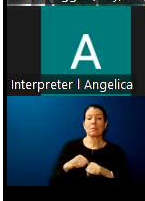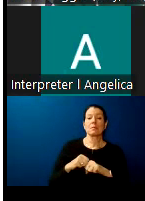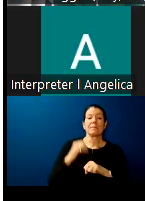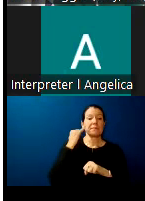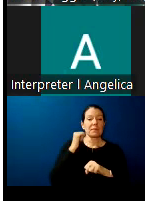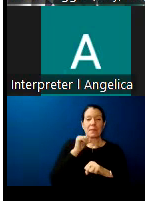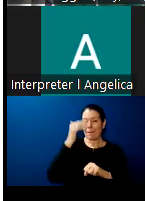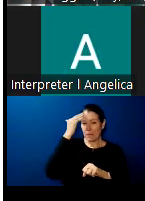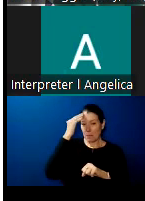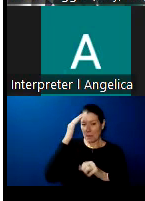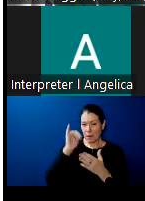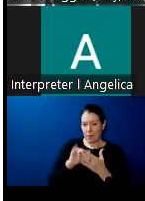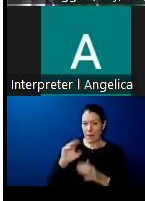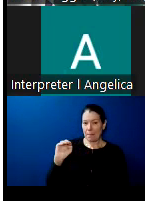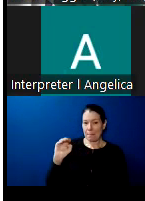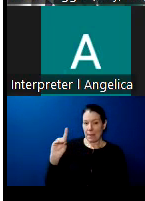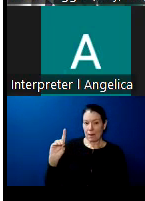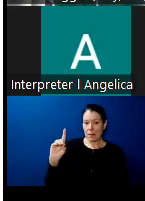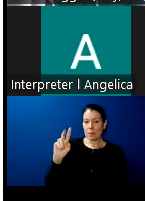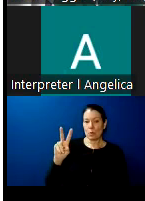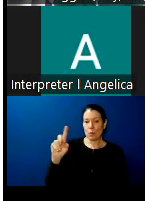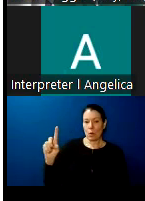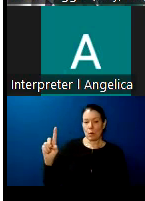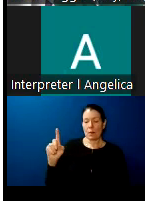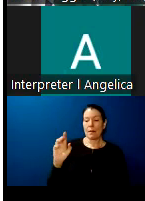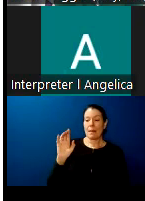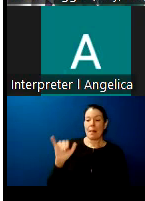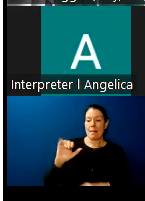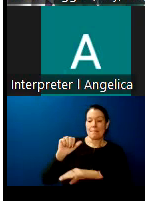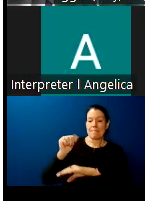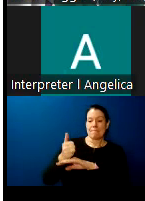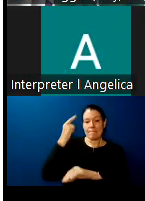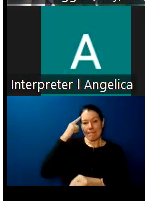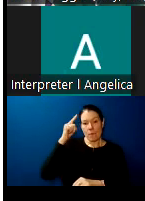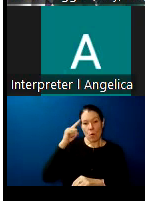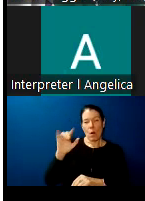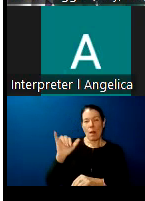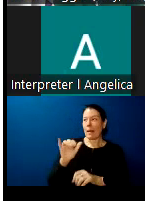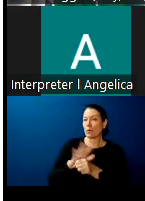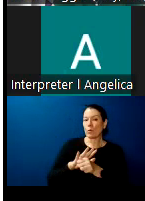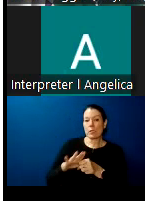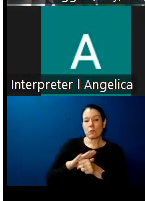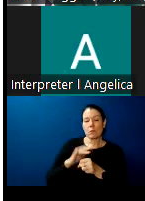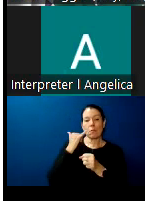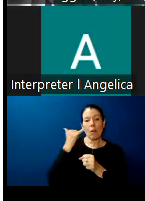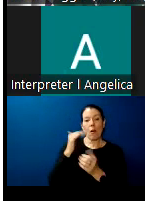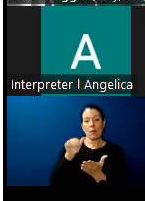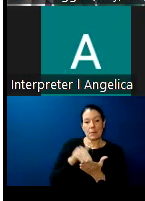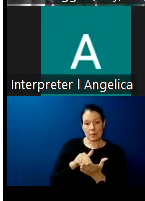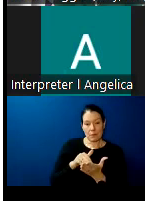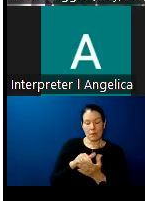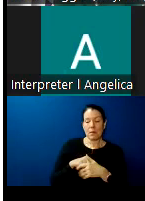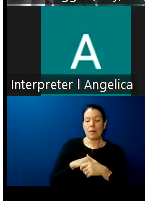not familiar with Maryland 211, it is set up as like a regional call center. So when you call